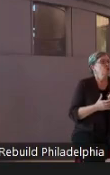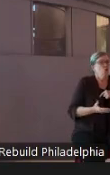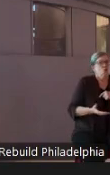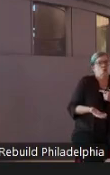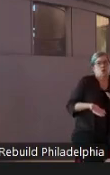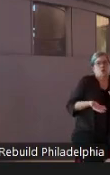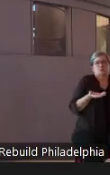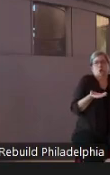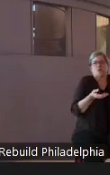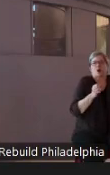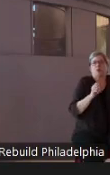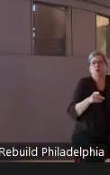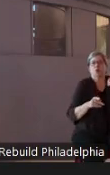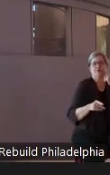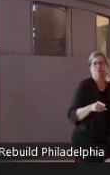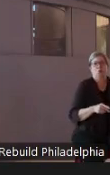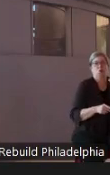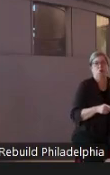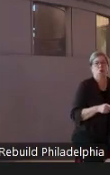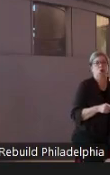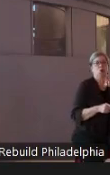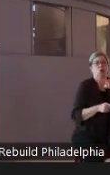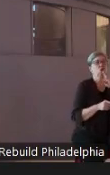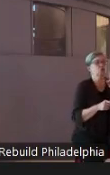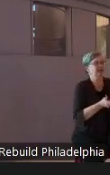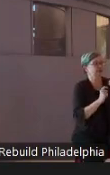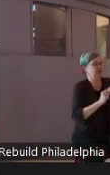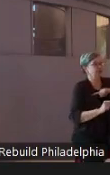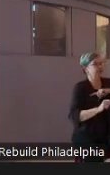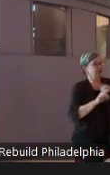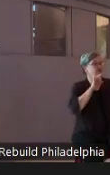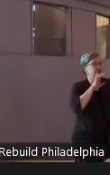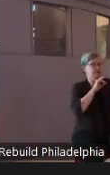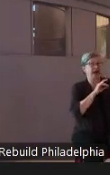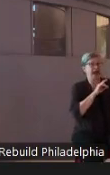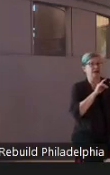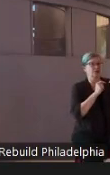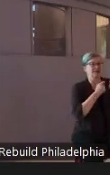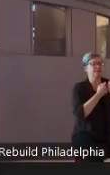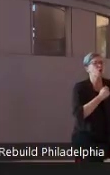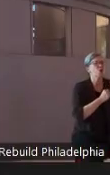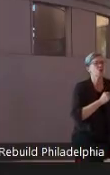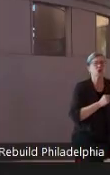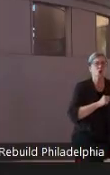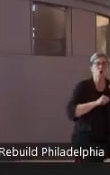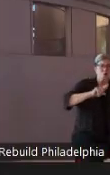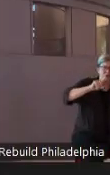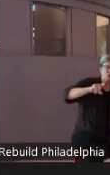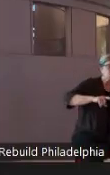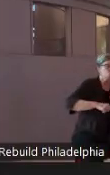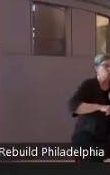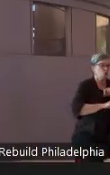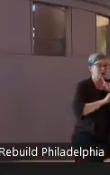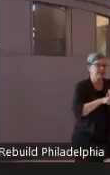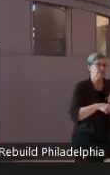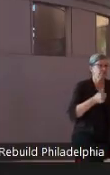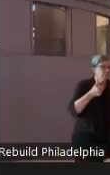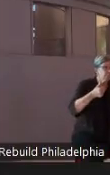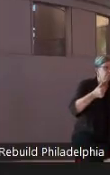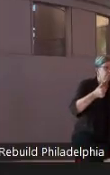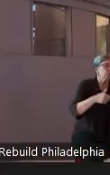an opportunity for you to provide some feedback to the team, but also have your questions answered. Sound